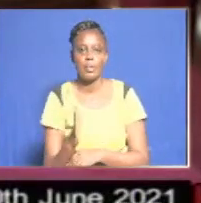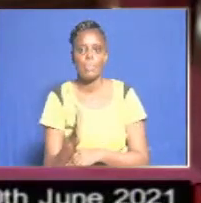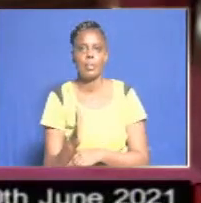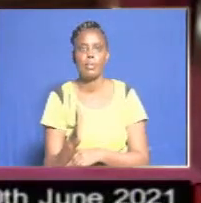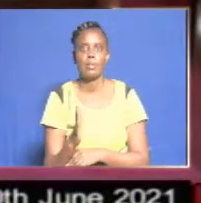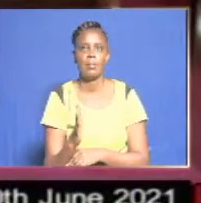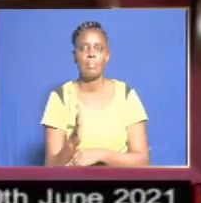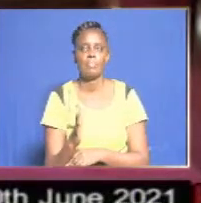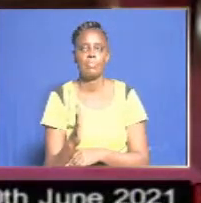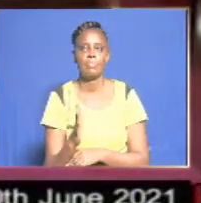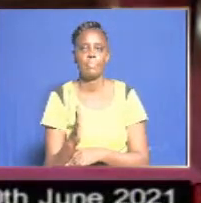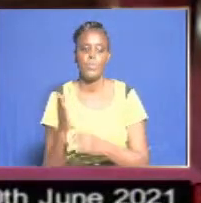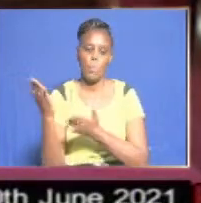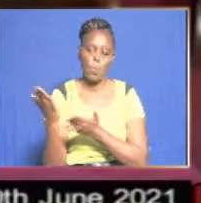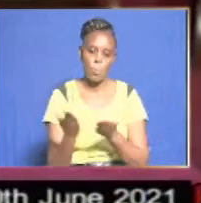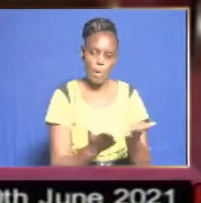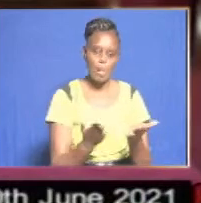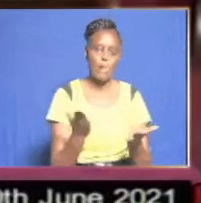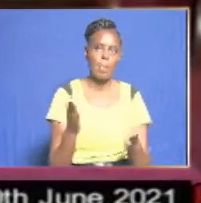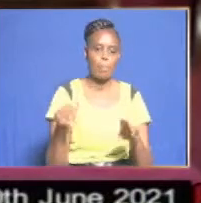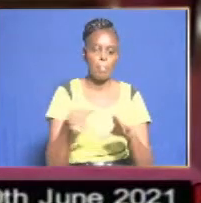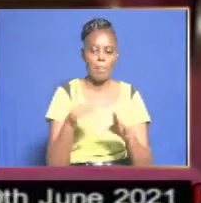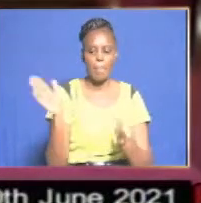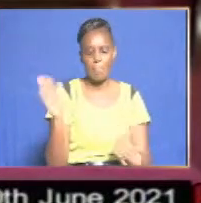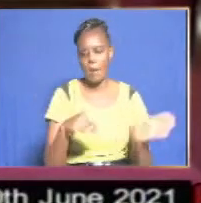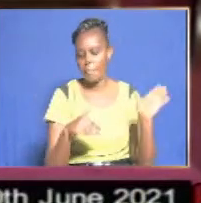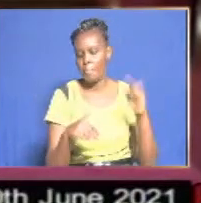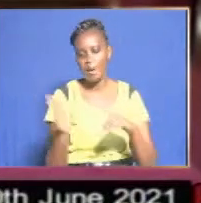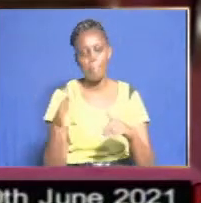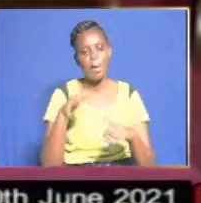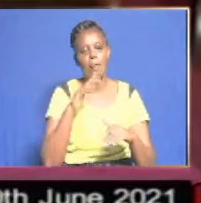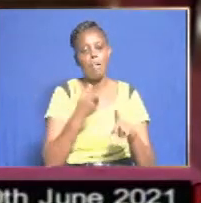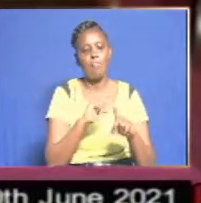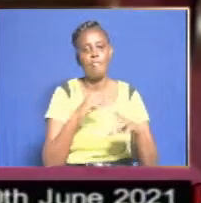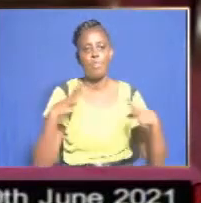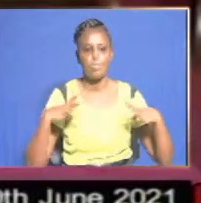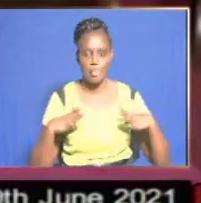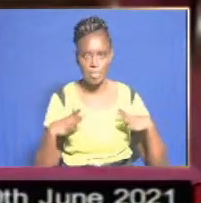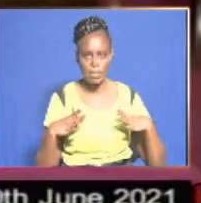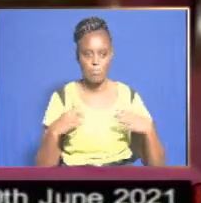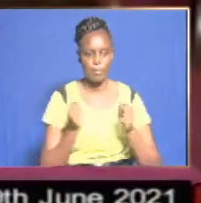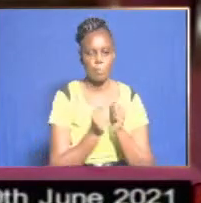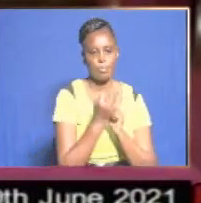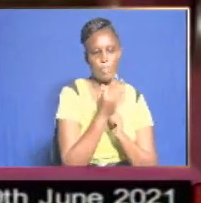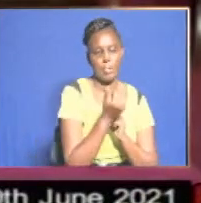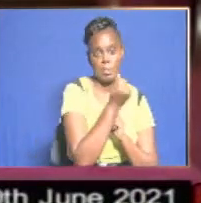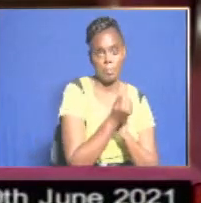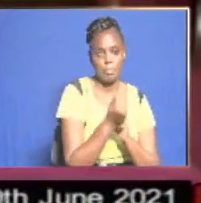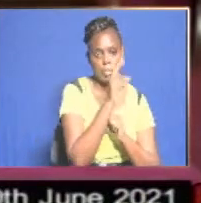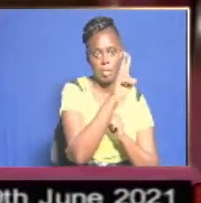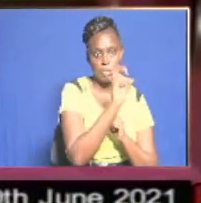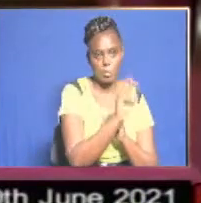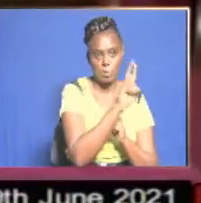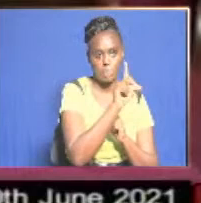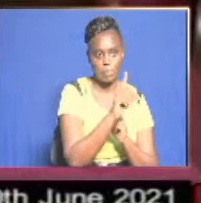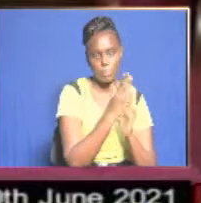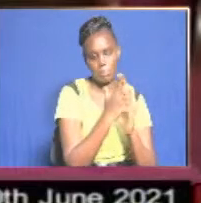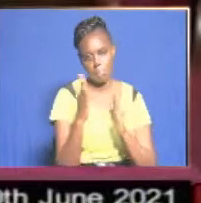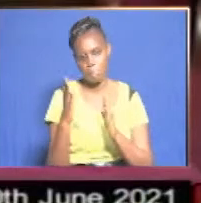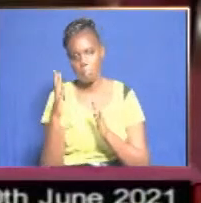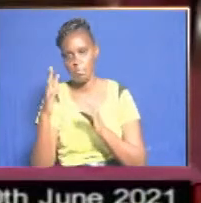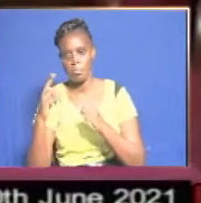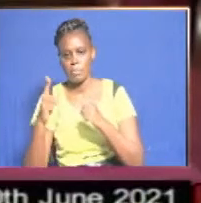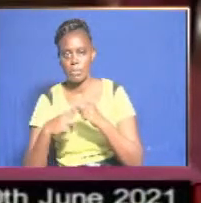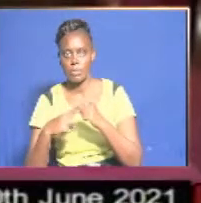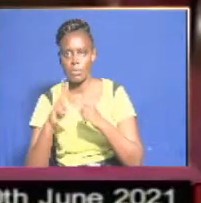wish to officially welcome members back from their mid-year recess that was held from 13th of May, 2021 to 7th of June,